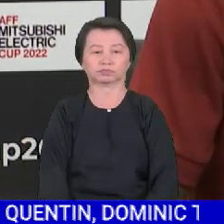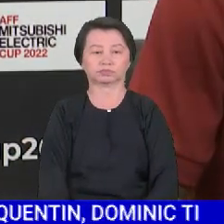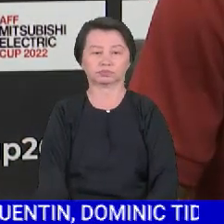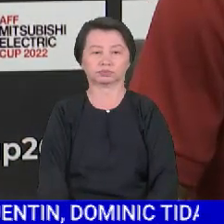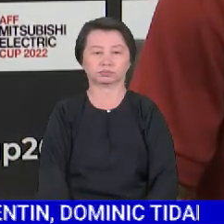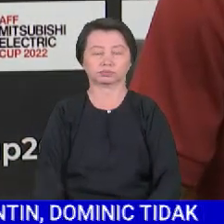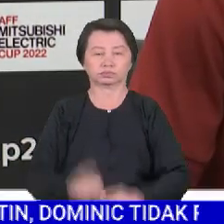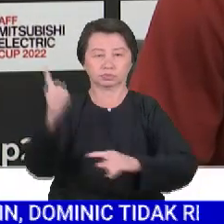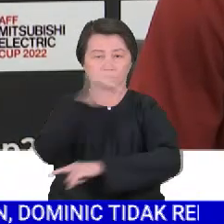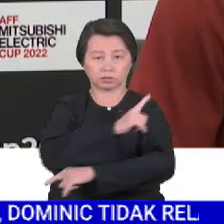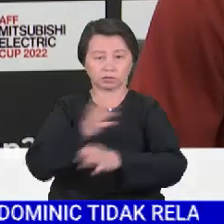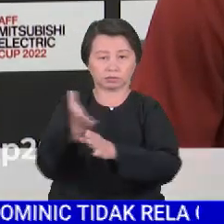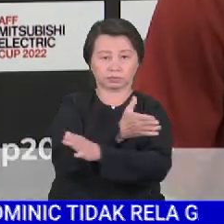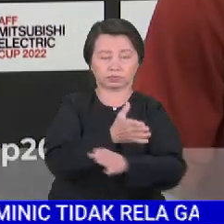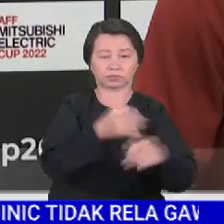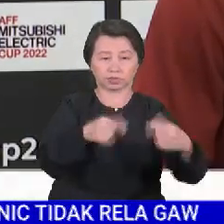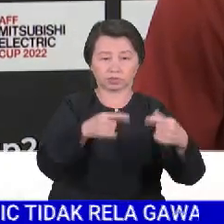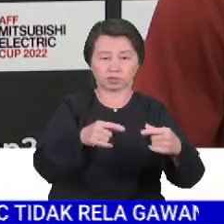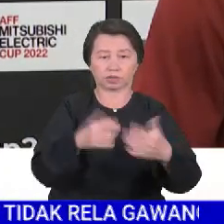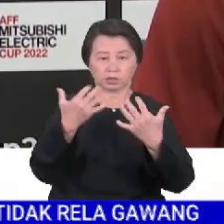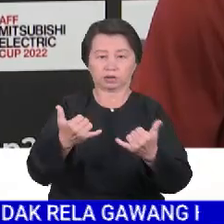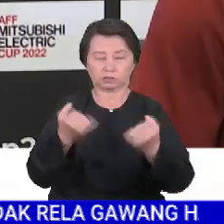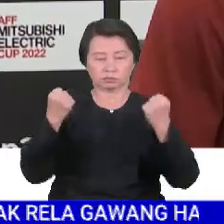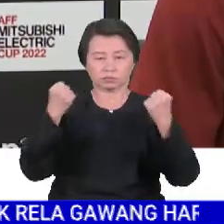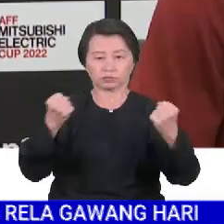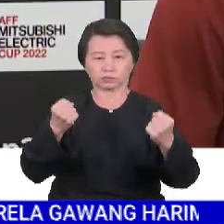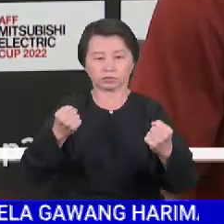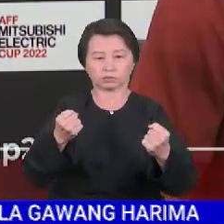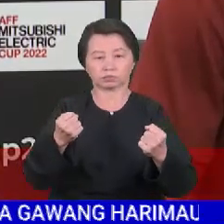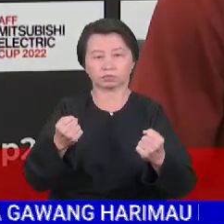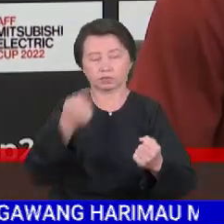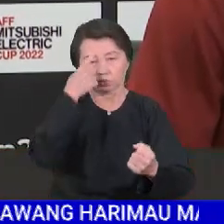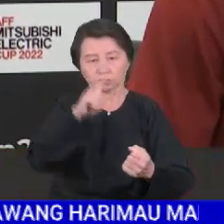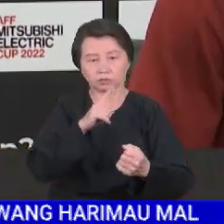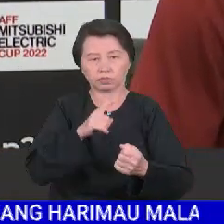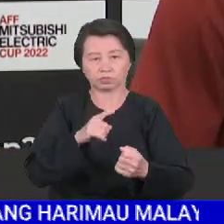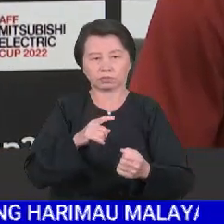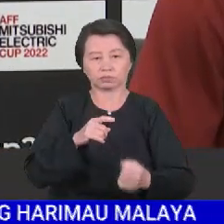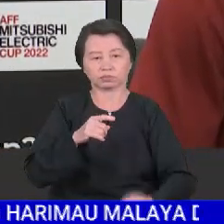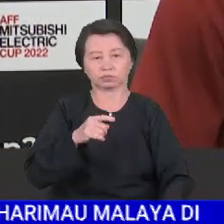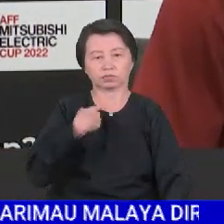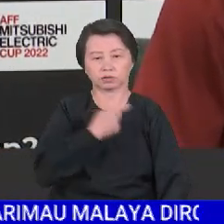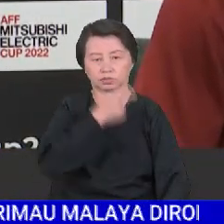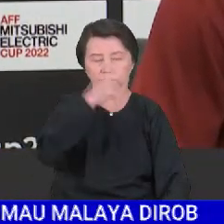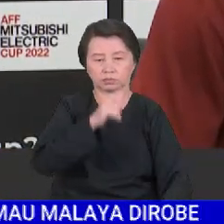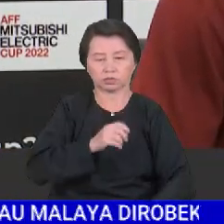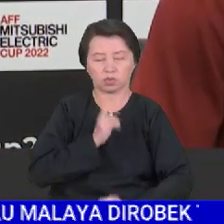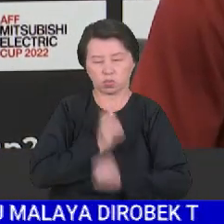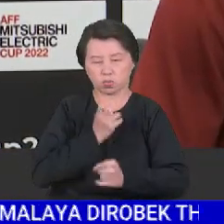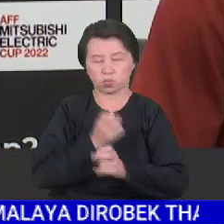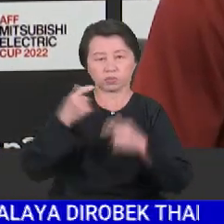The day before the game is just now to be strong mentally, to be prepared for a very tough